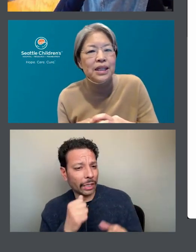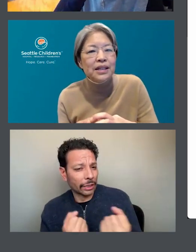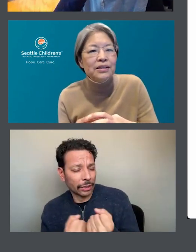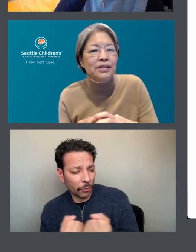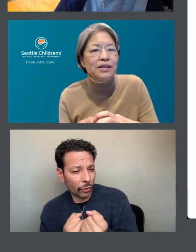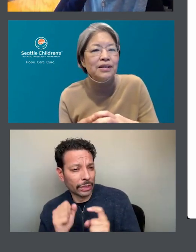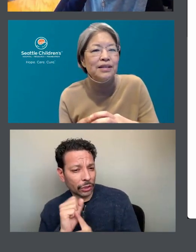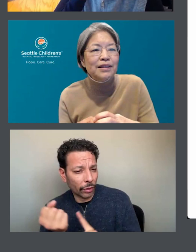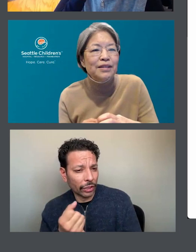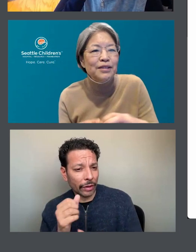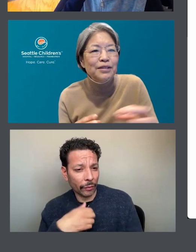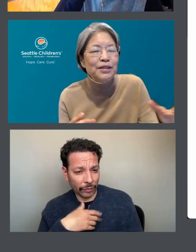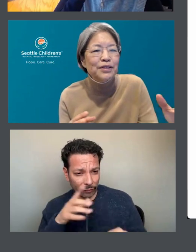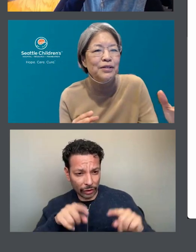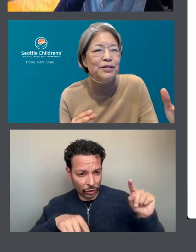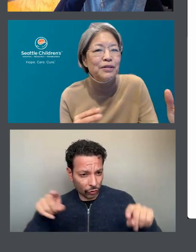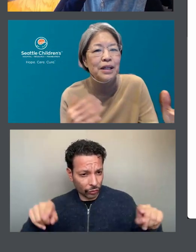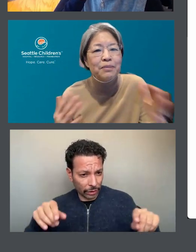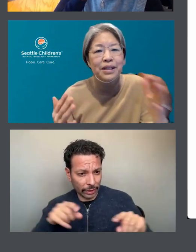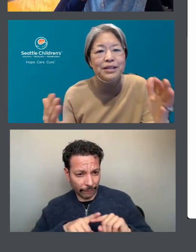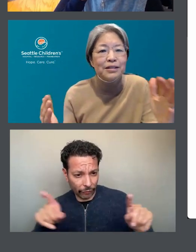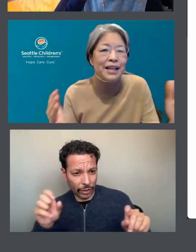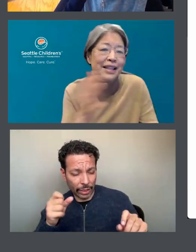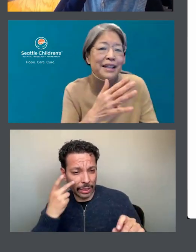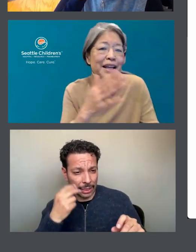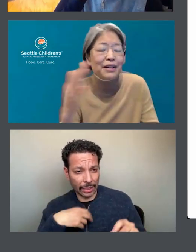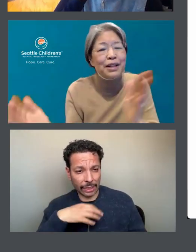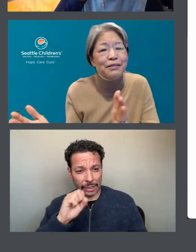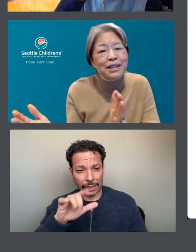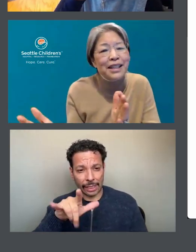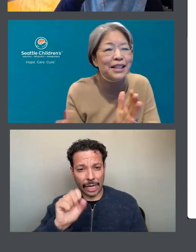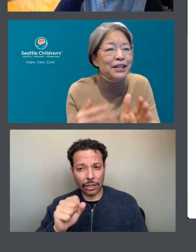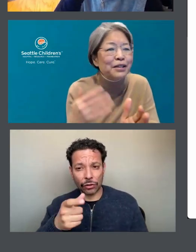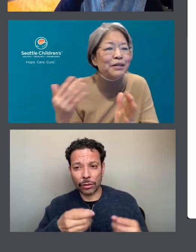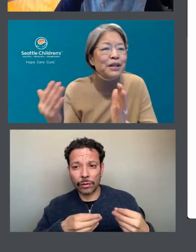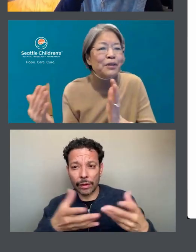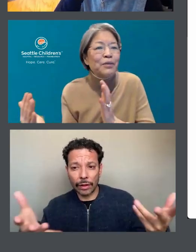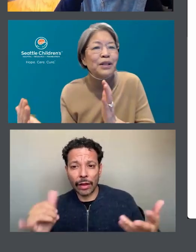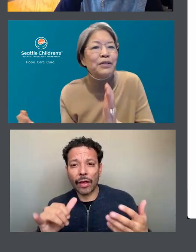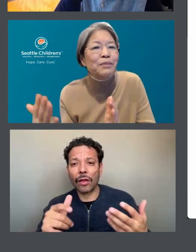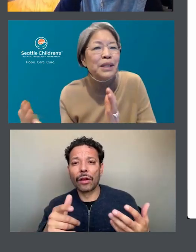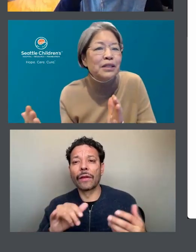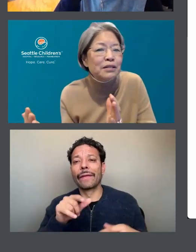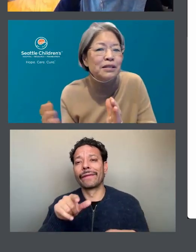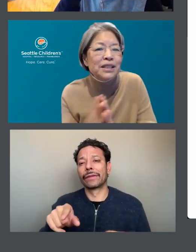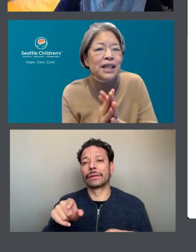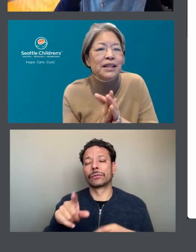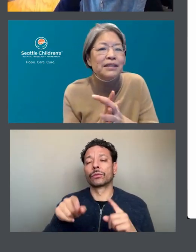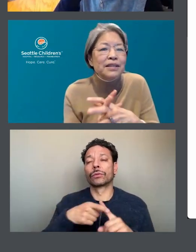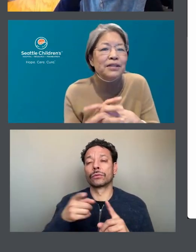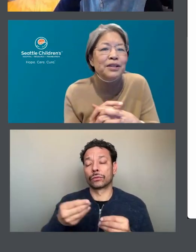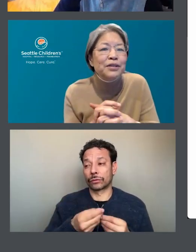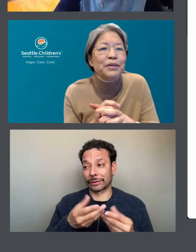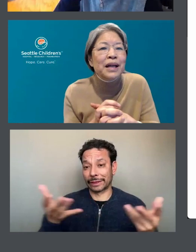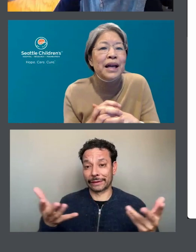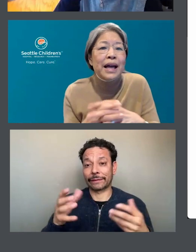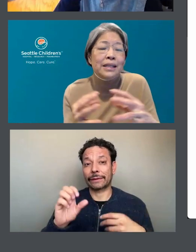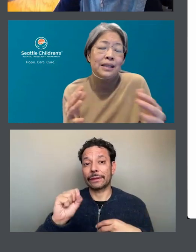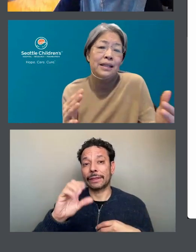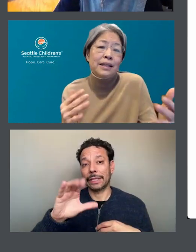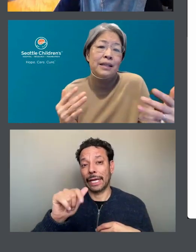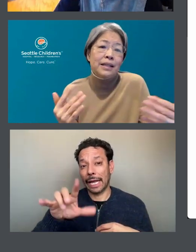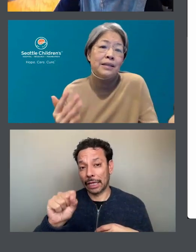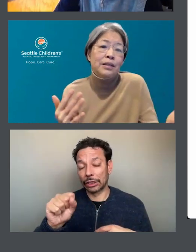the scales, do you administer, and then kind of on a related note, when you administer the scales, are